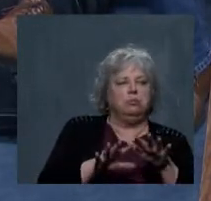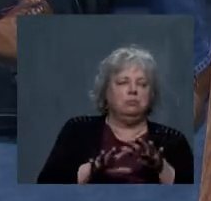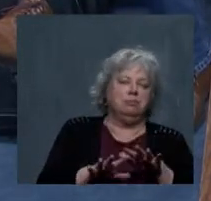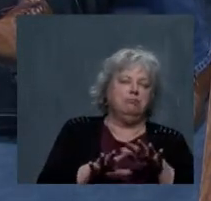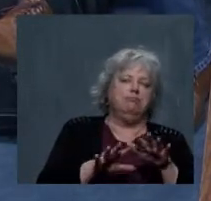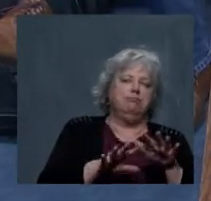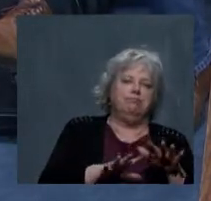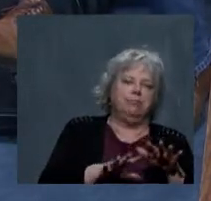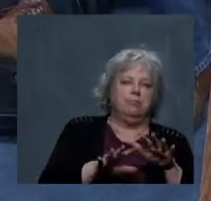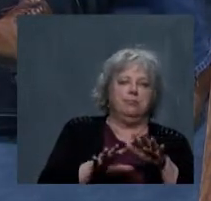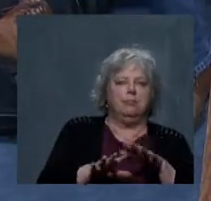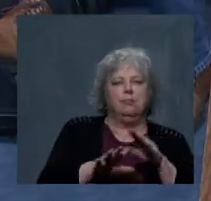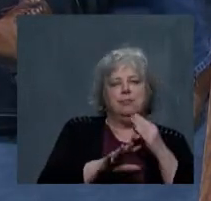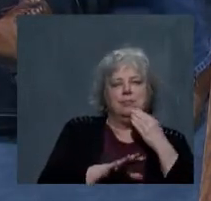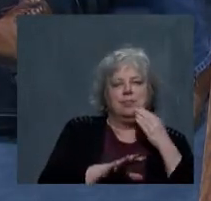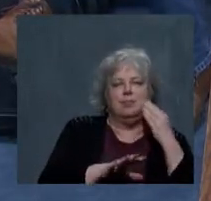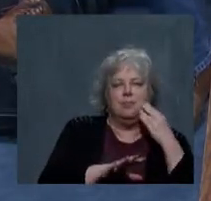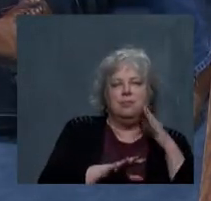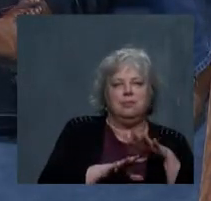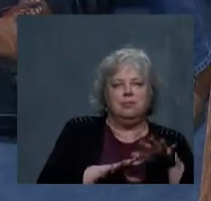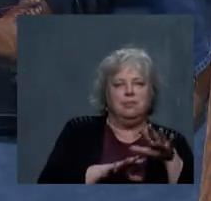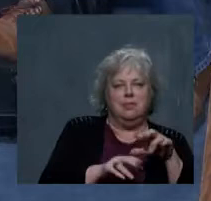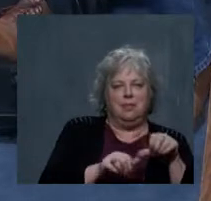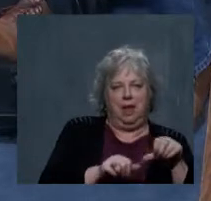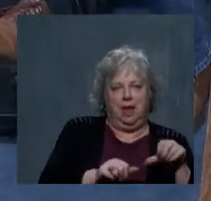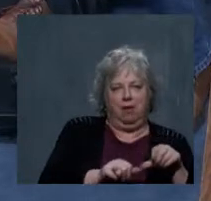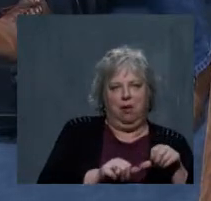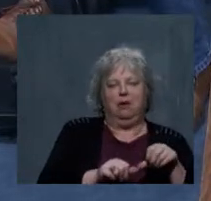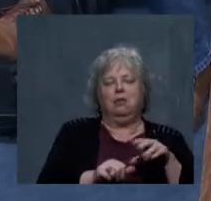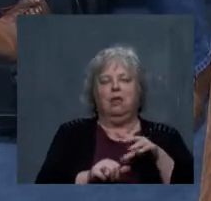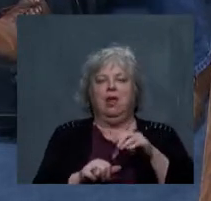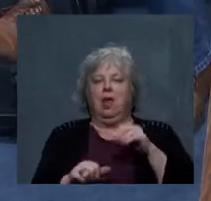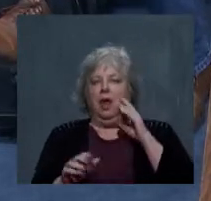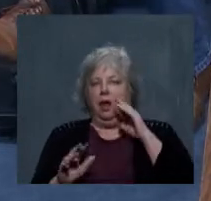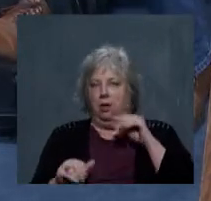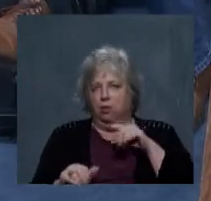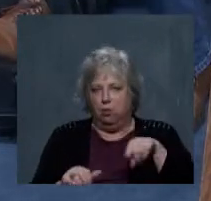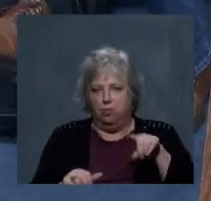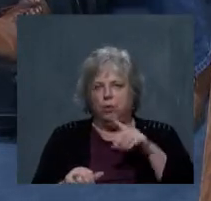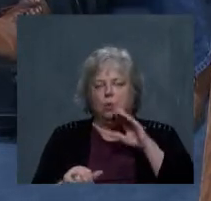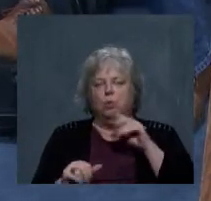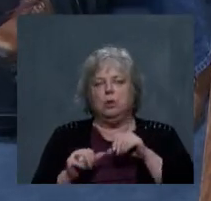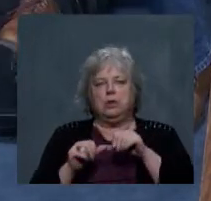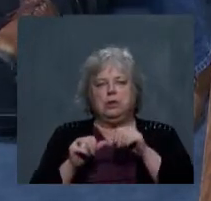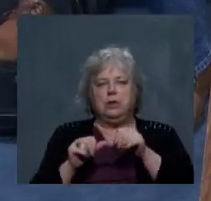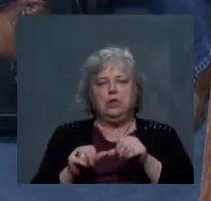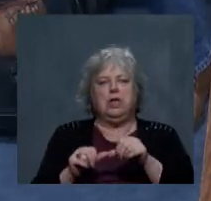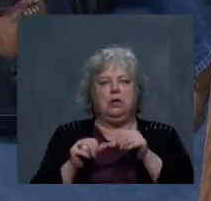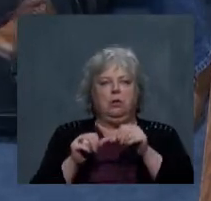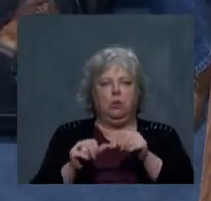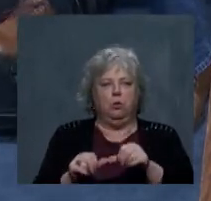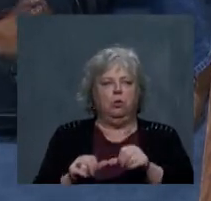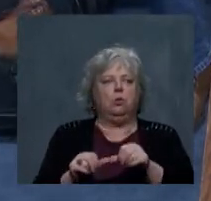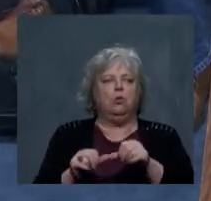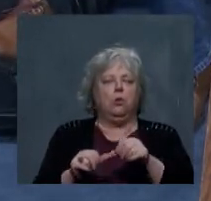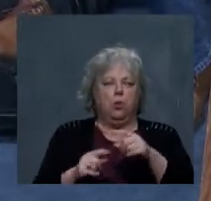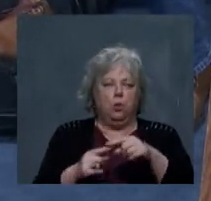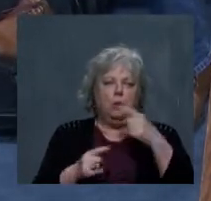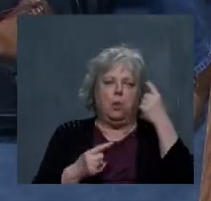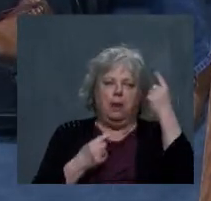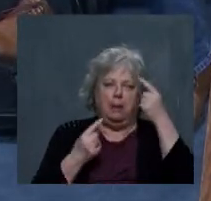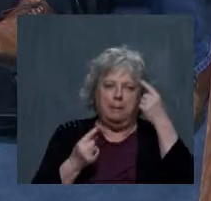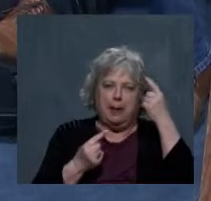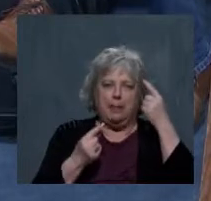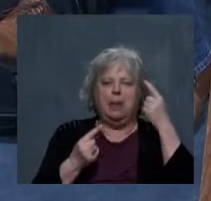more of a suburban area. And I hope that you will continue to think about